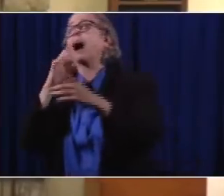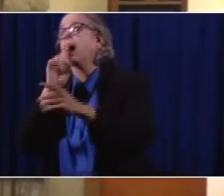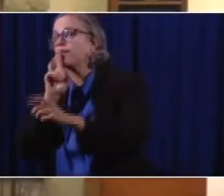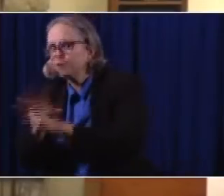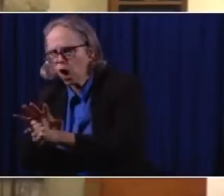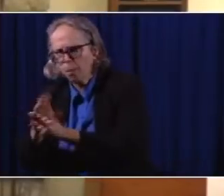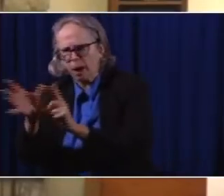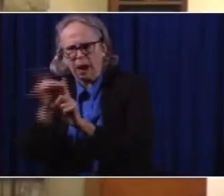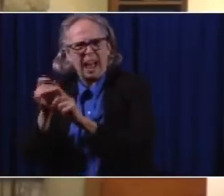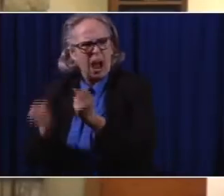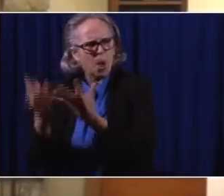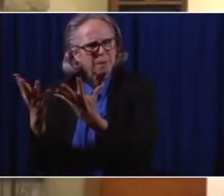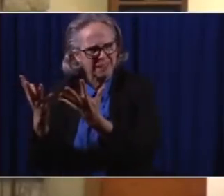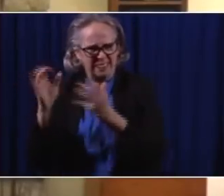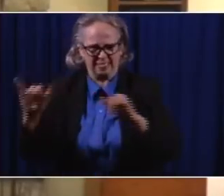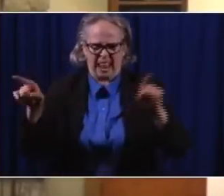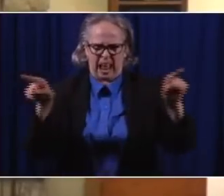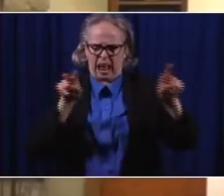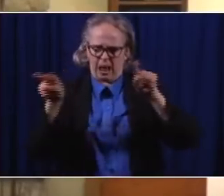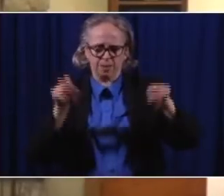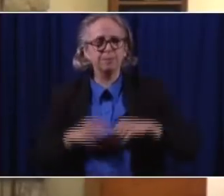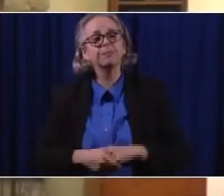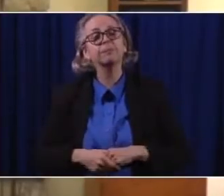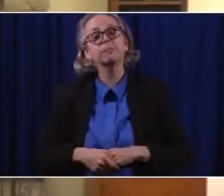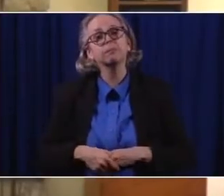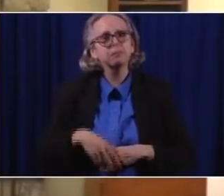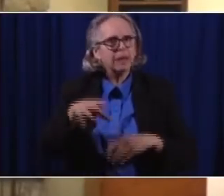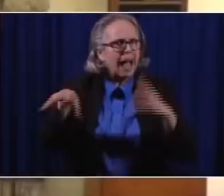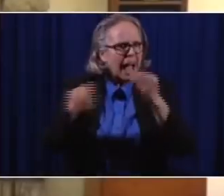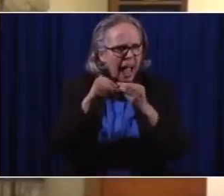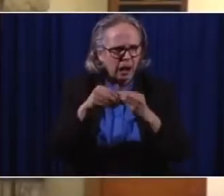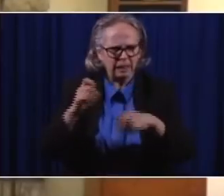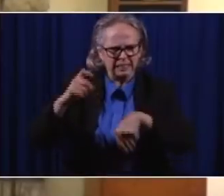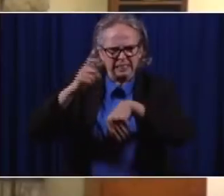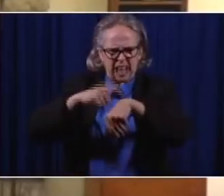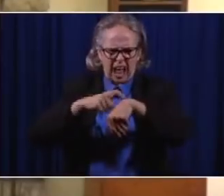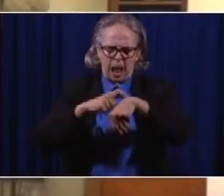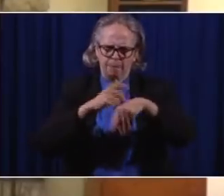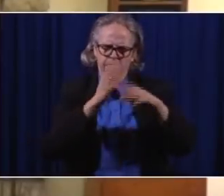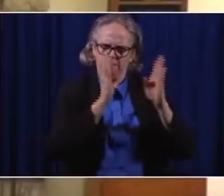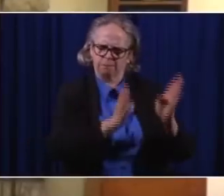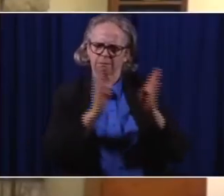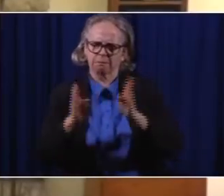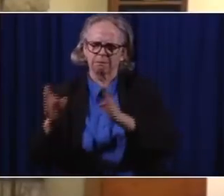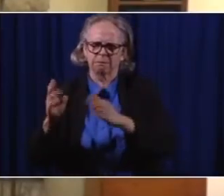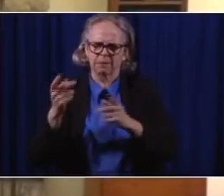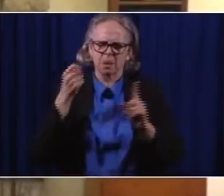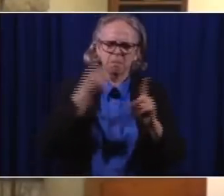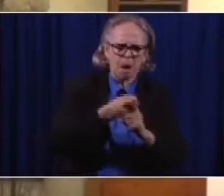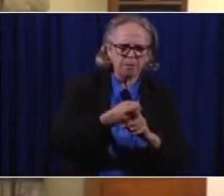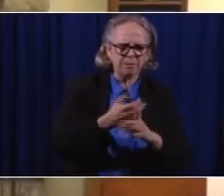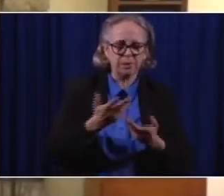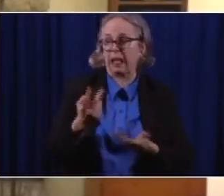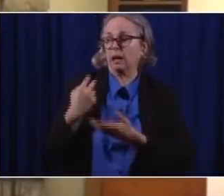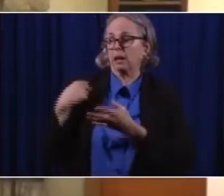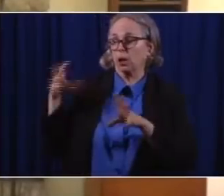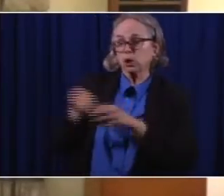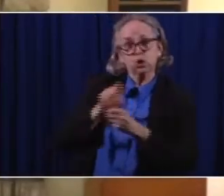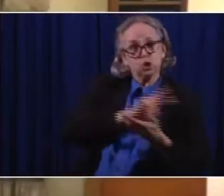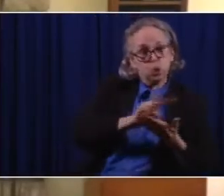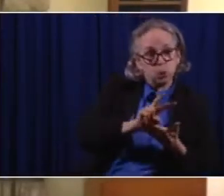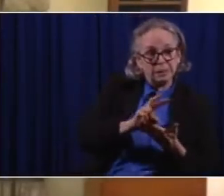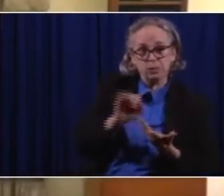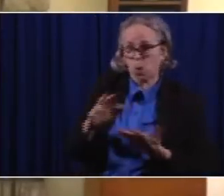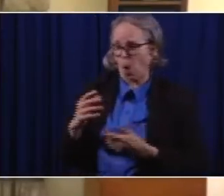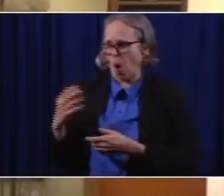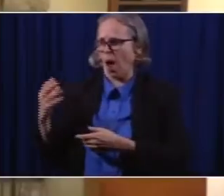or a time period, such as cases during the past 2 weeks, 30 days, or the entire pandemic. So you